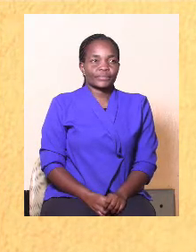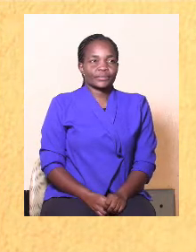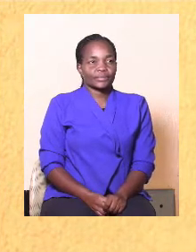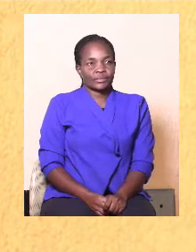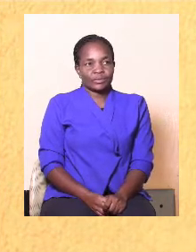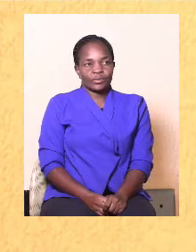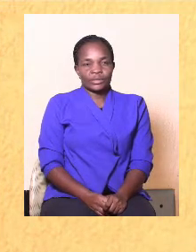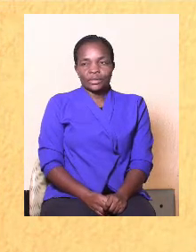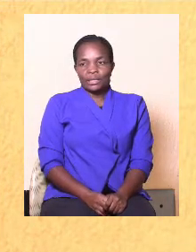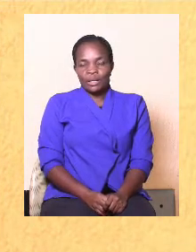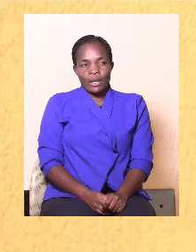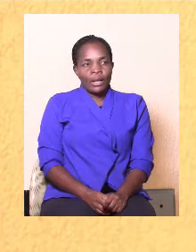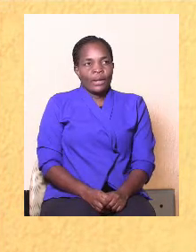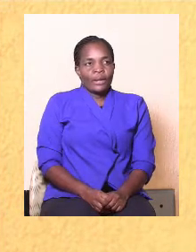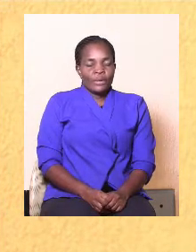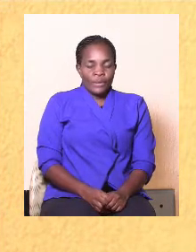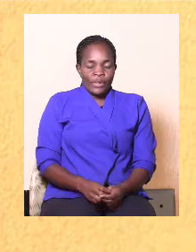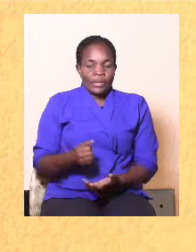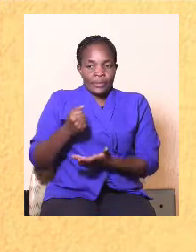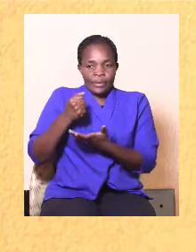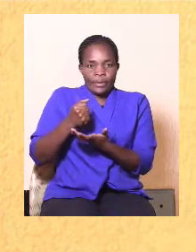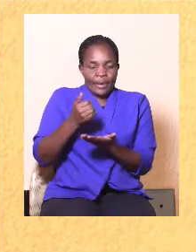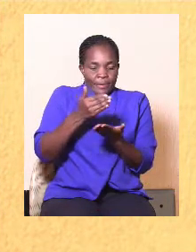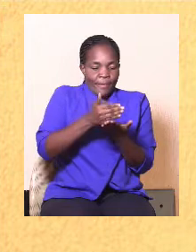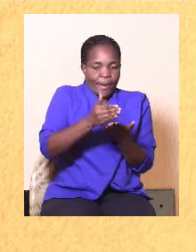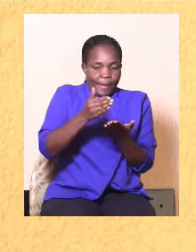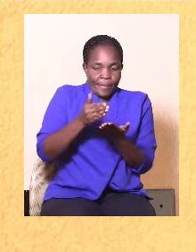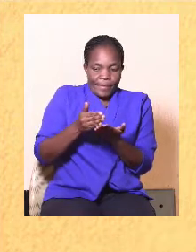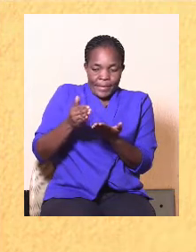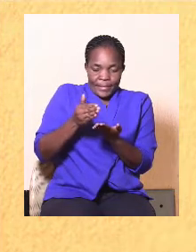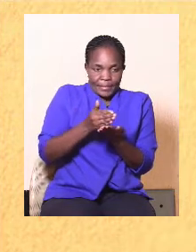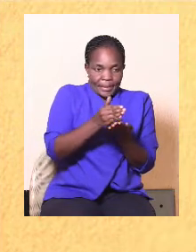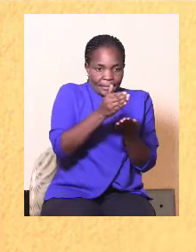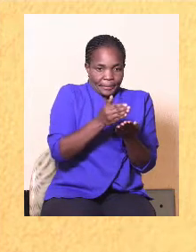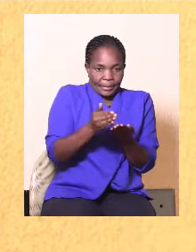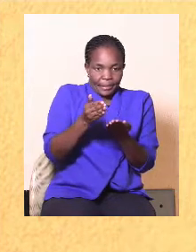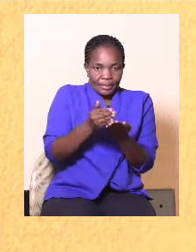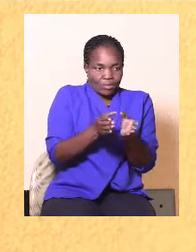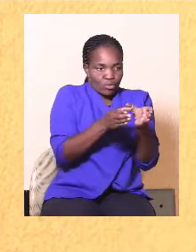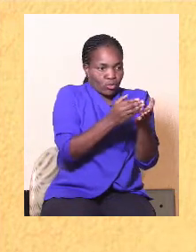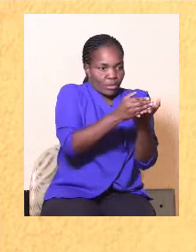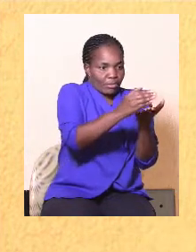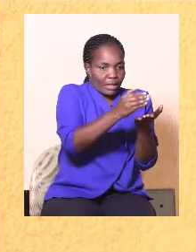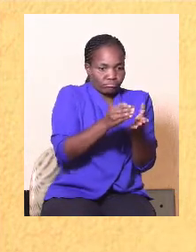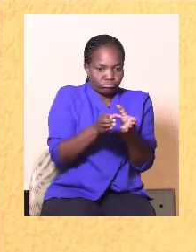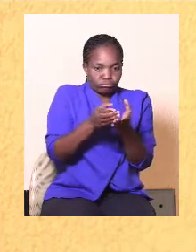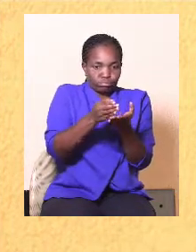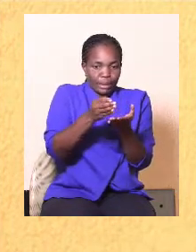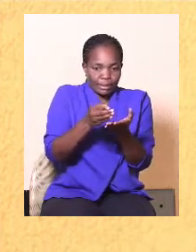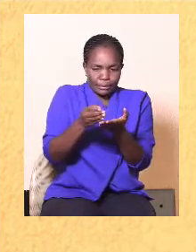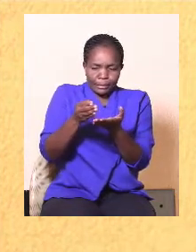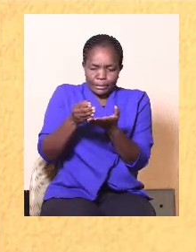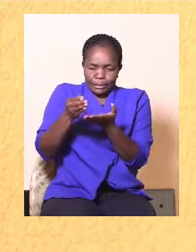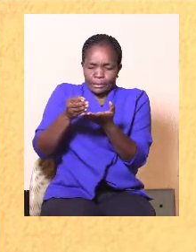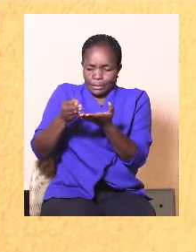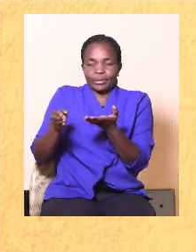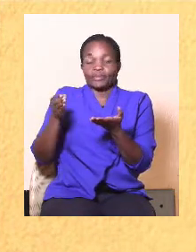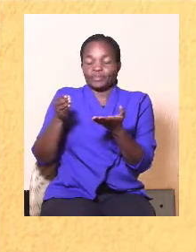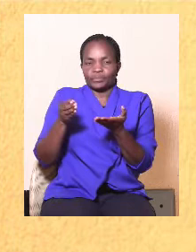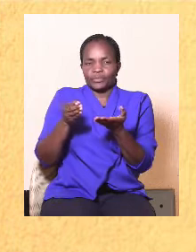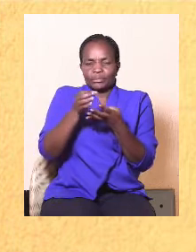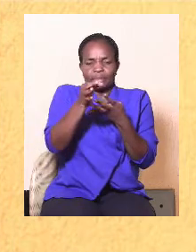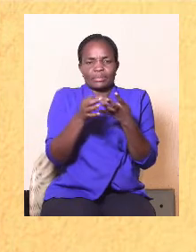As we are rolling out this facility or this program, and I'm going to explain how that is going to work, we want